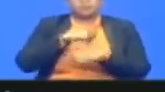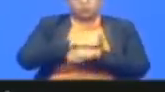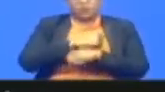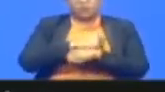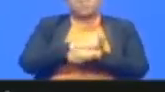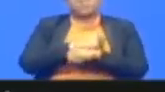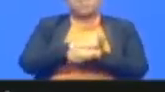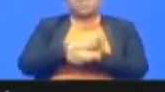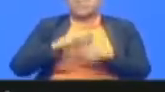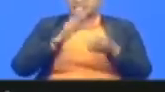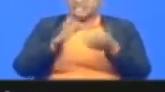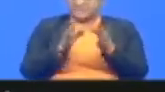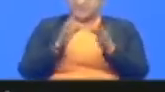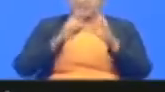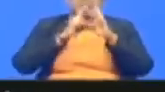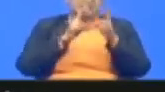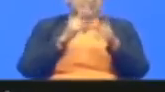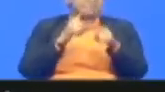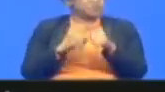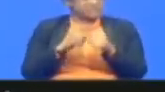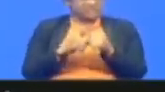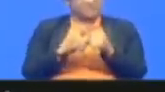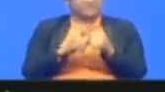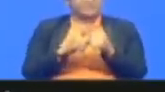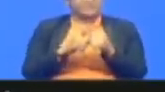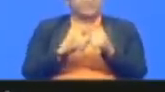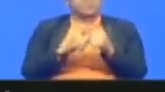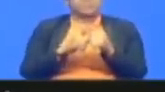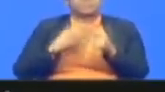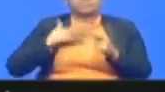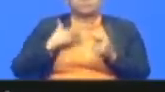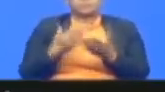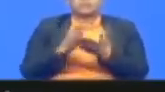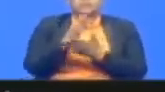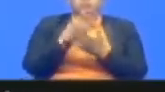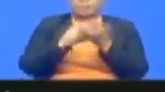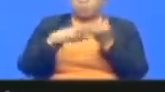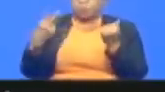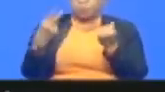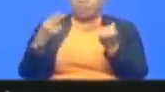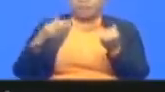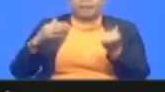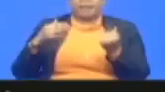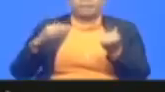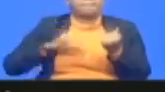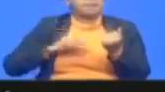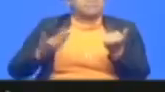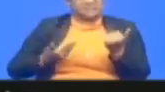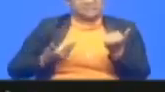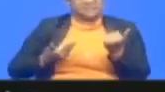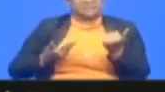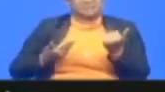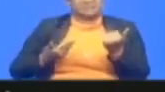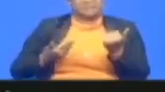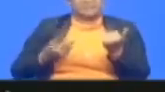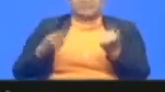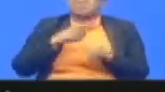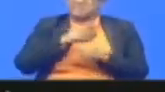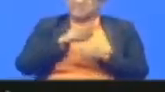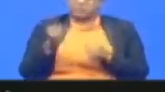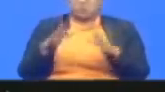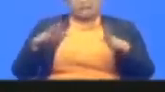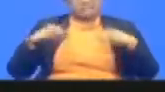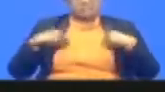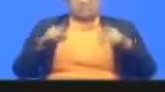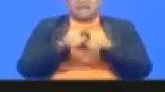The results will be positive. I want to assure both moms that they will be our mothers and nothing will